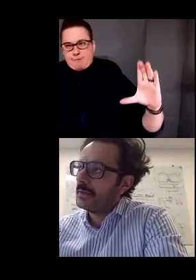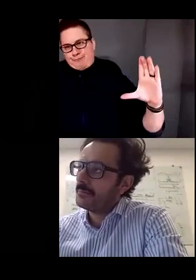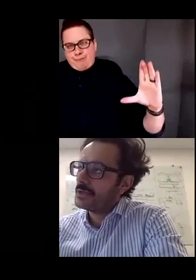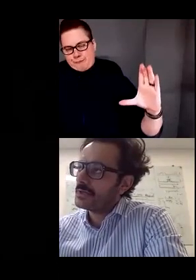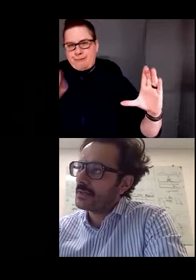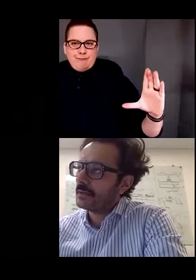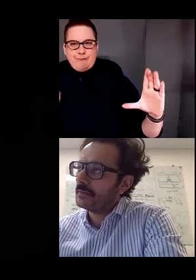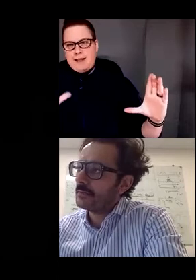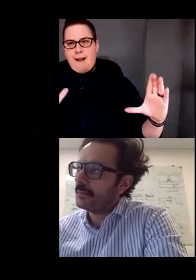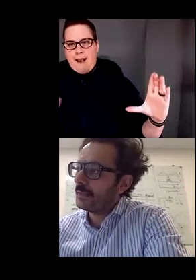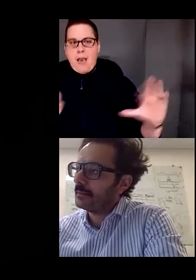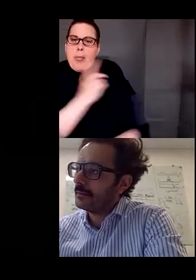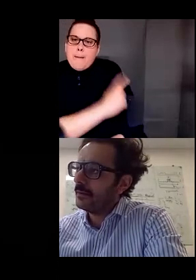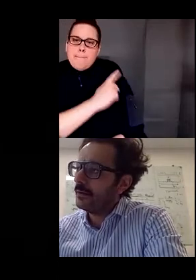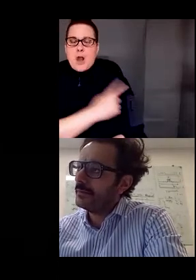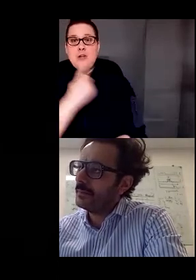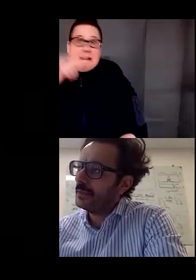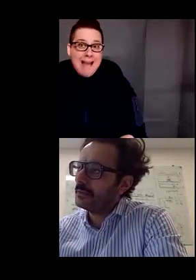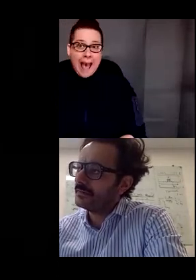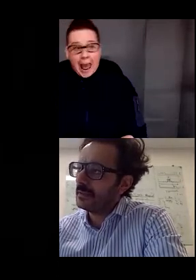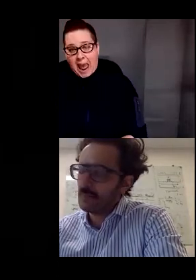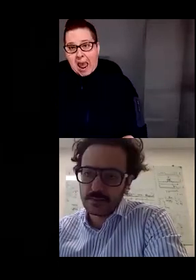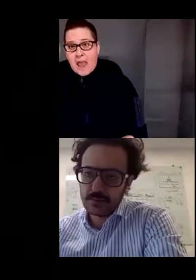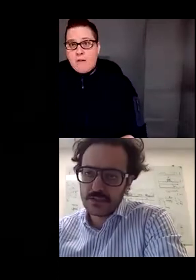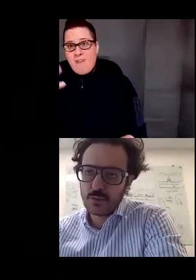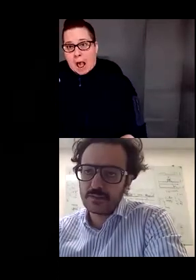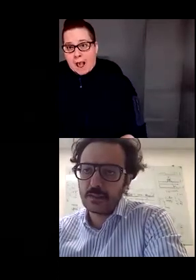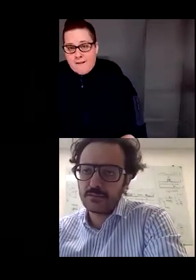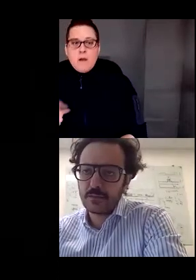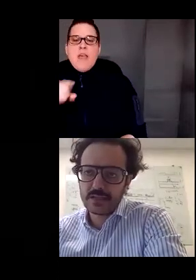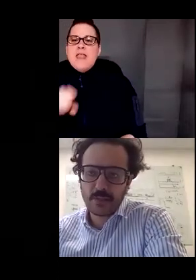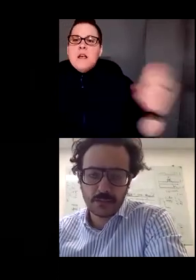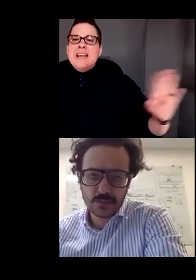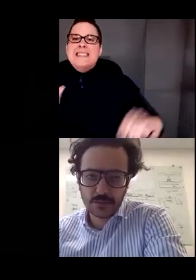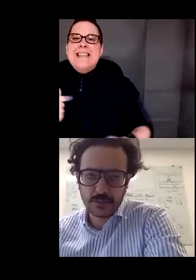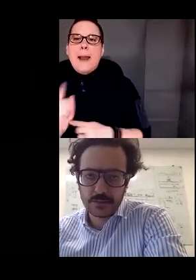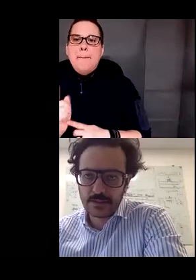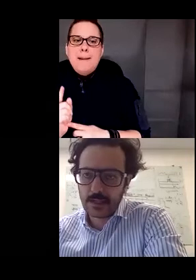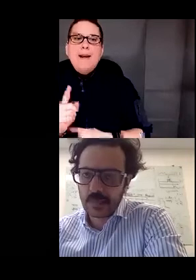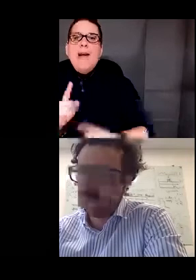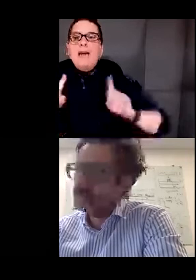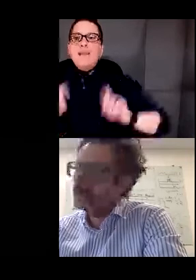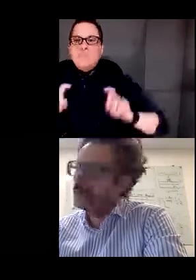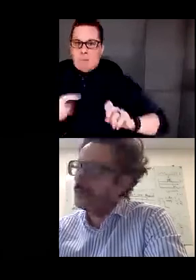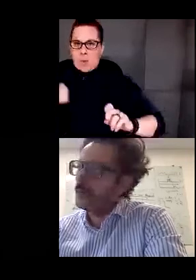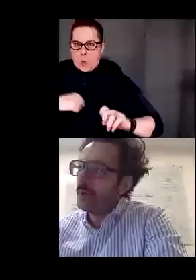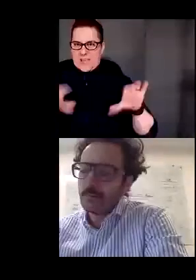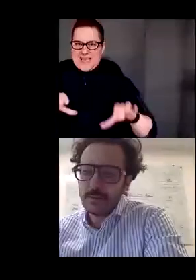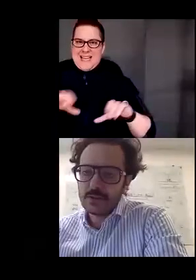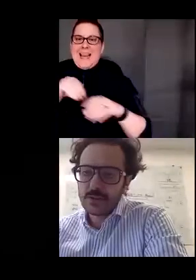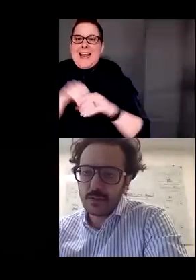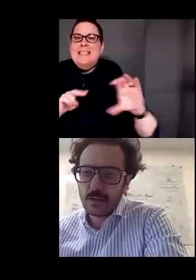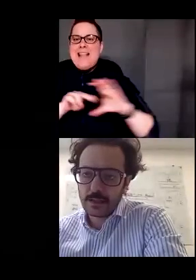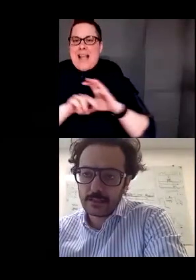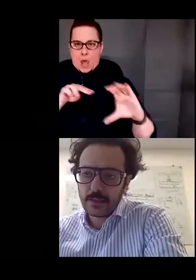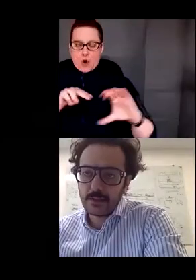where patients are rating their pain over a period of 10 minutes. These were taken from experiments we did in the scanner, where